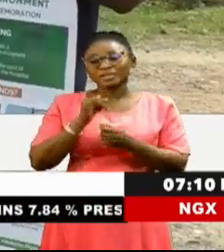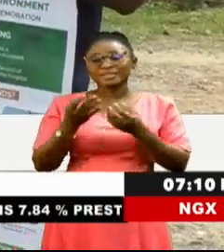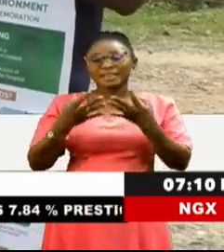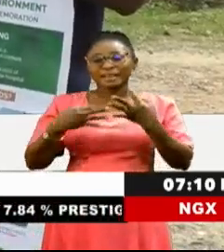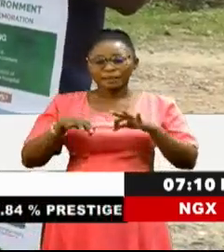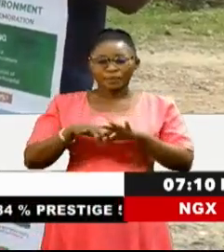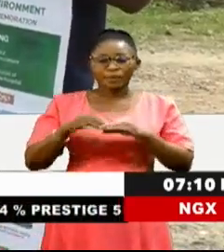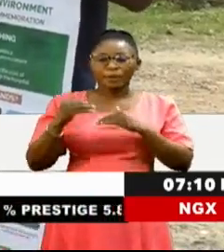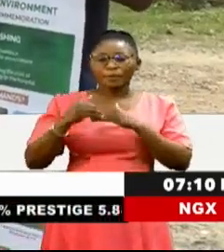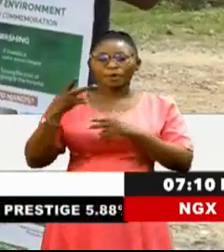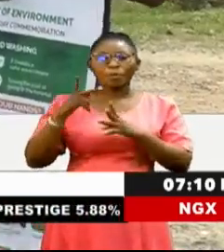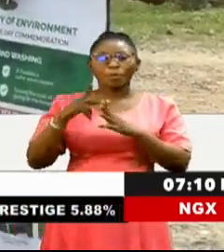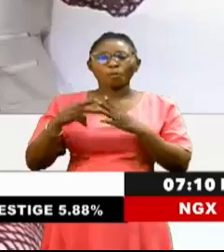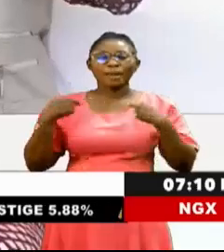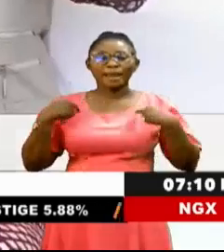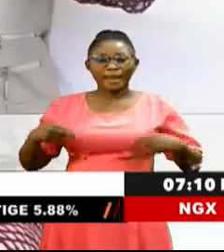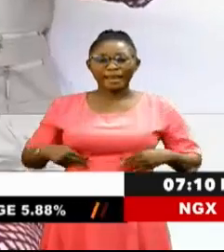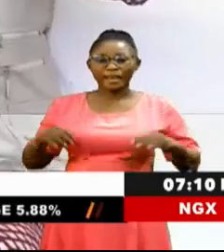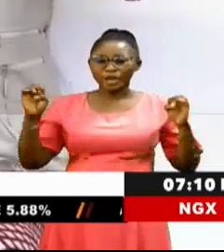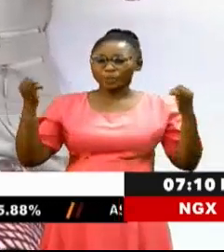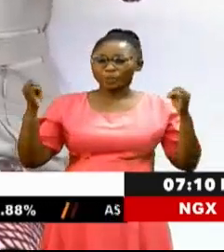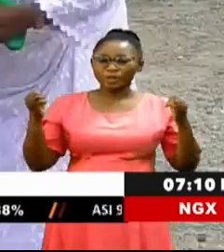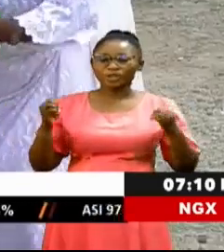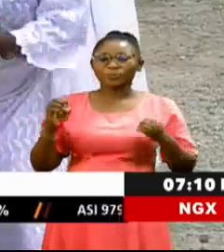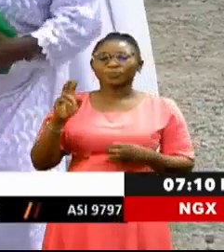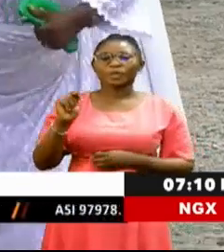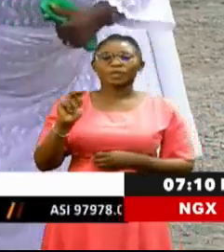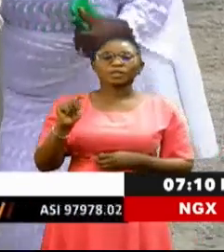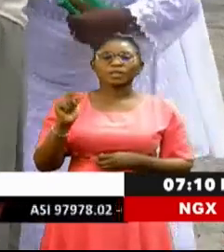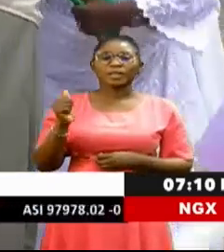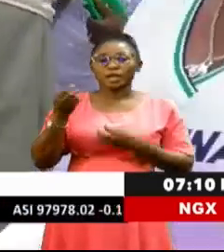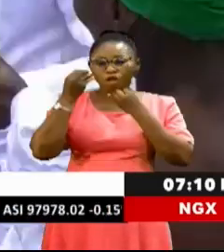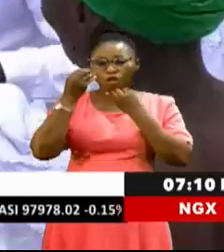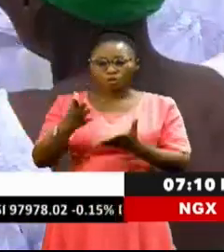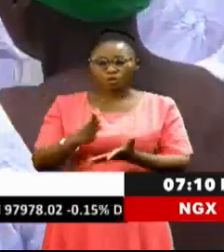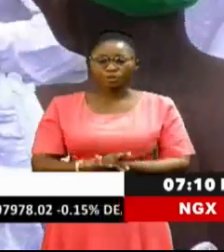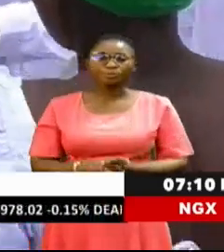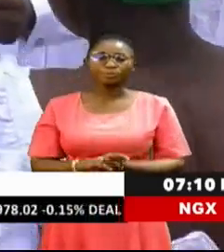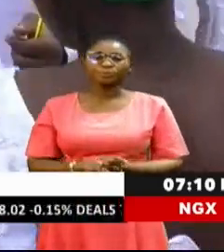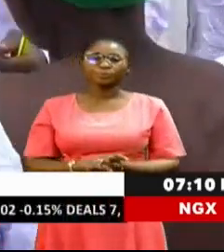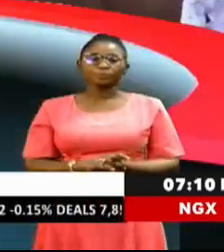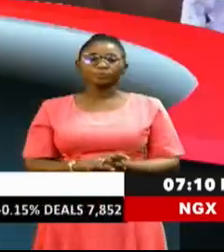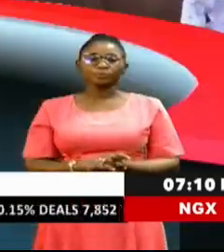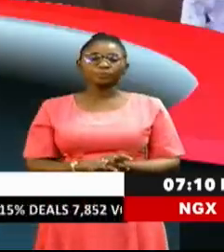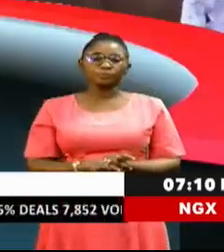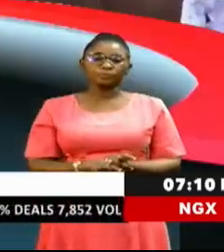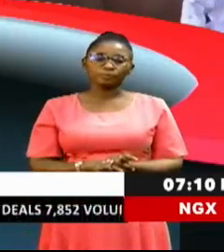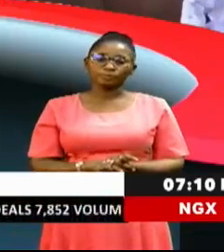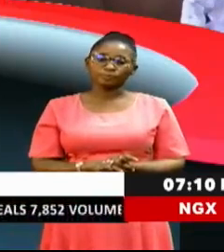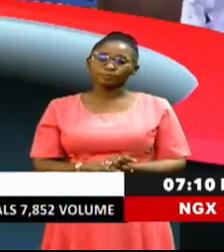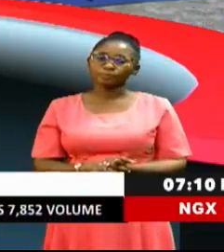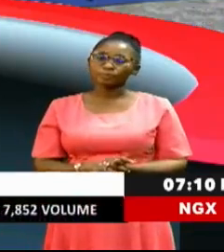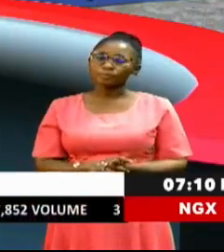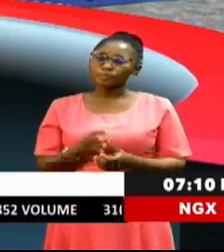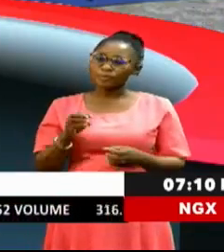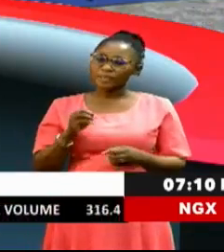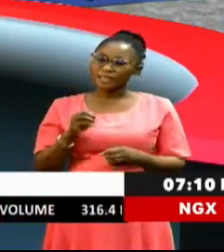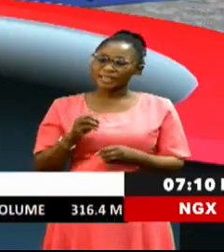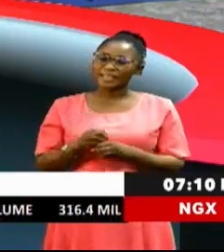beyond public health emergencies. Charles Alpha, NTA News. In a bid